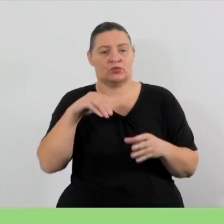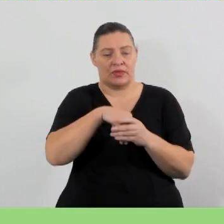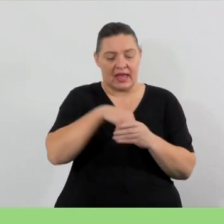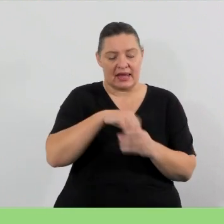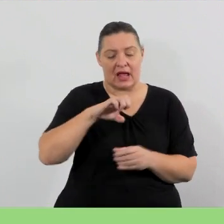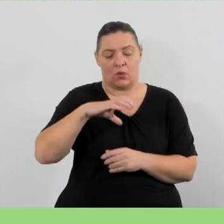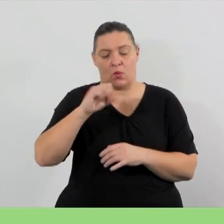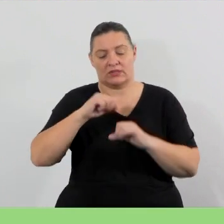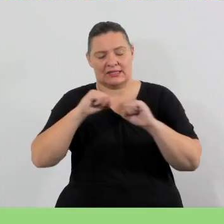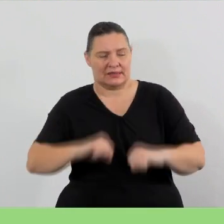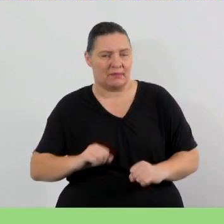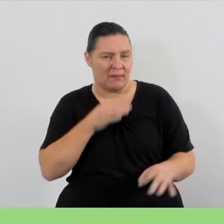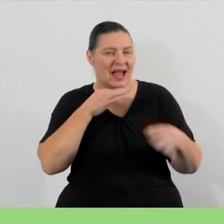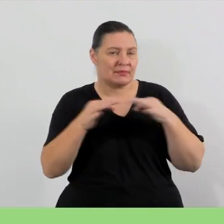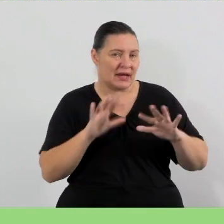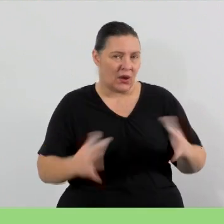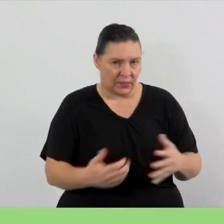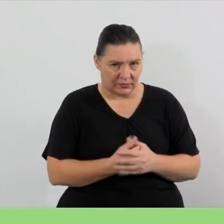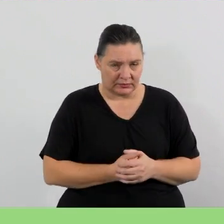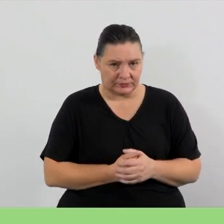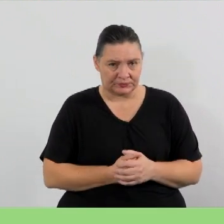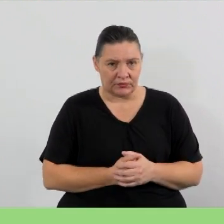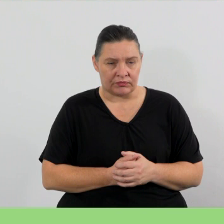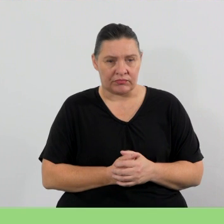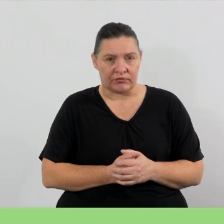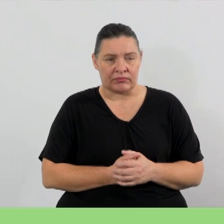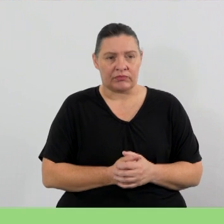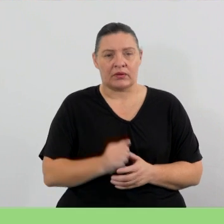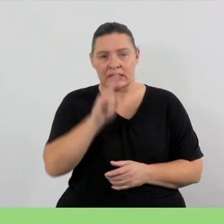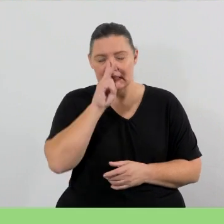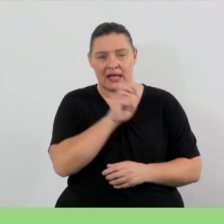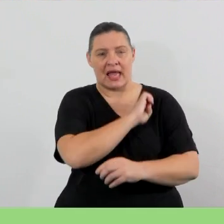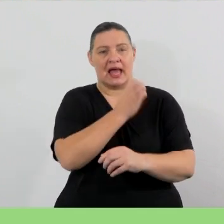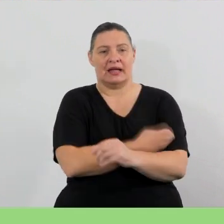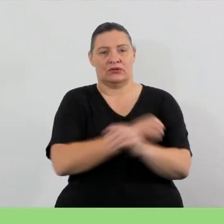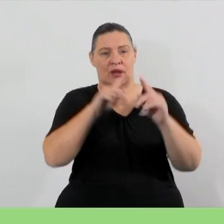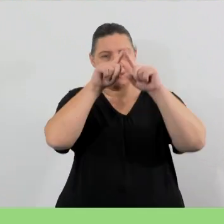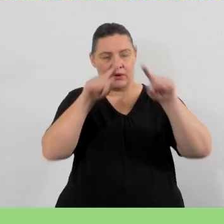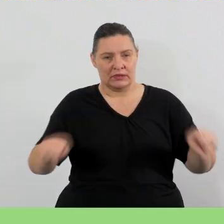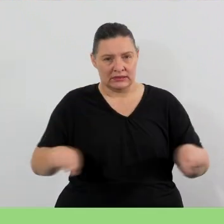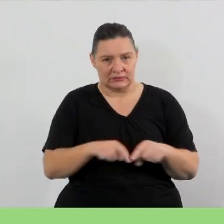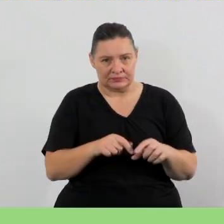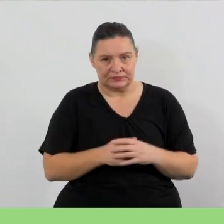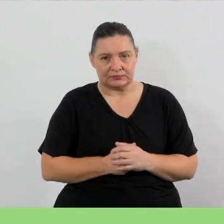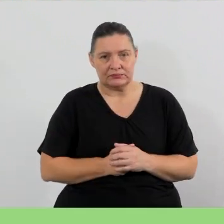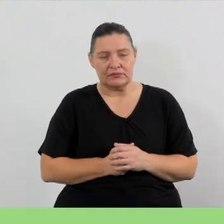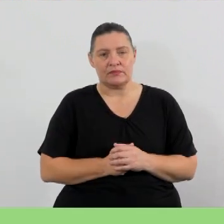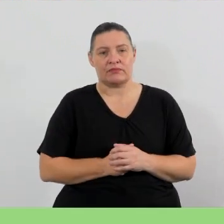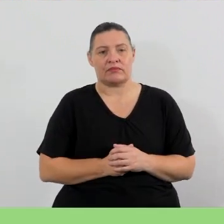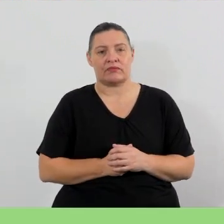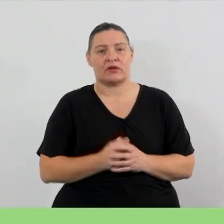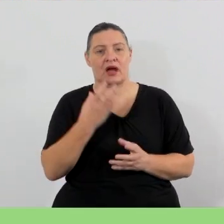the ecosystem. Right, now let us look at our energy pyramid here. This is the energy